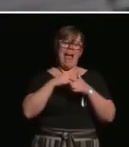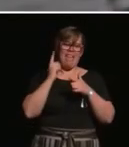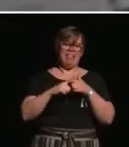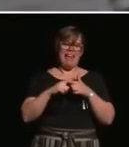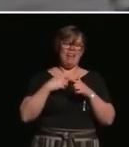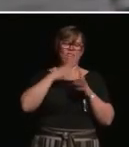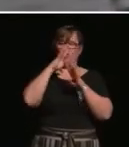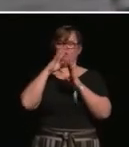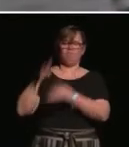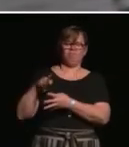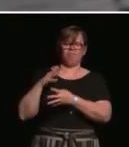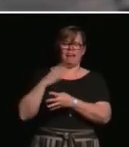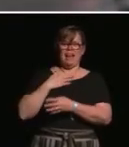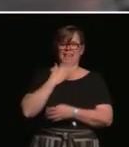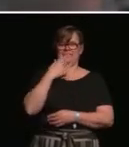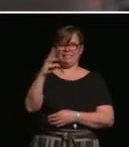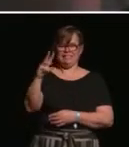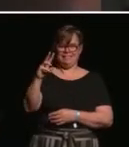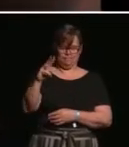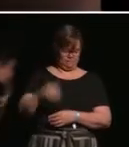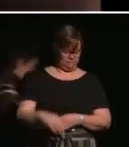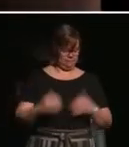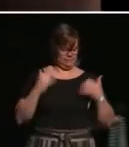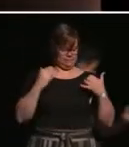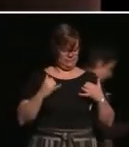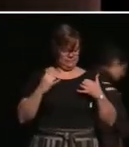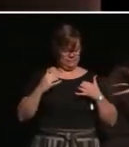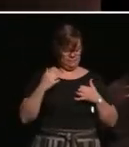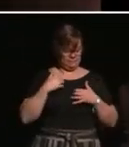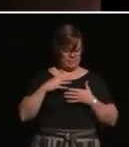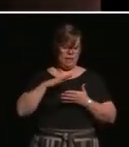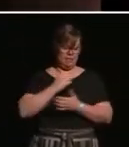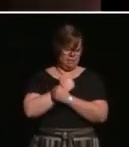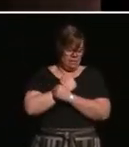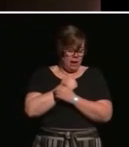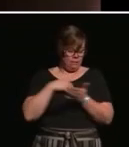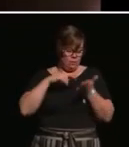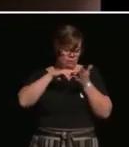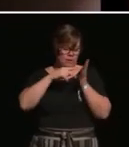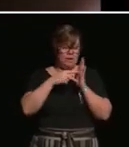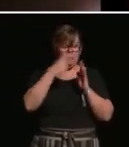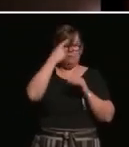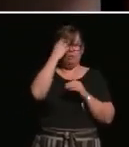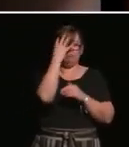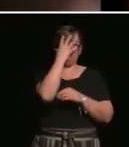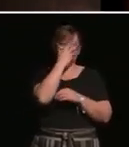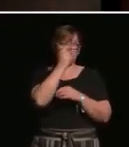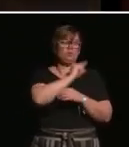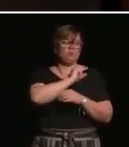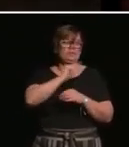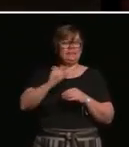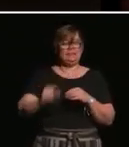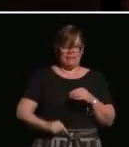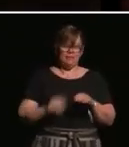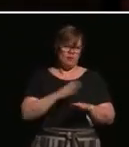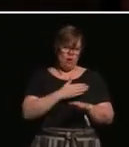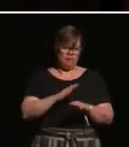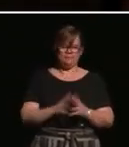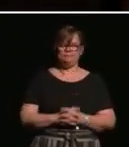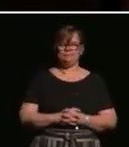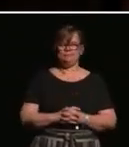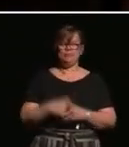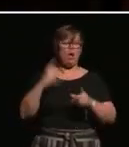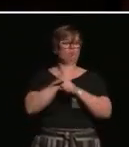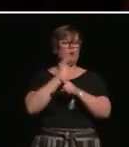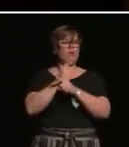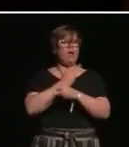at 17, that love was meant for beauty queens. Appropriately, Her